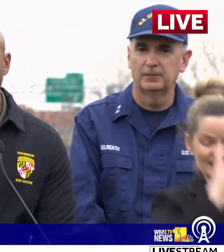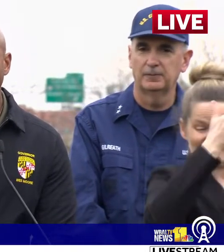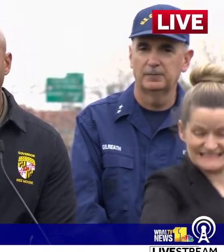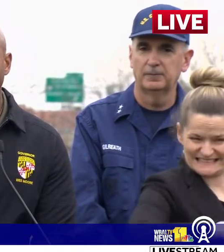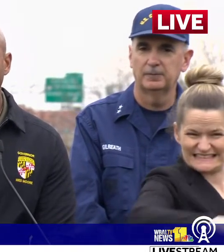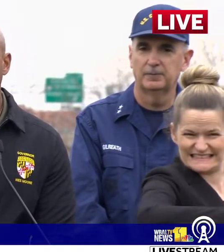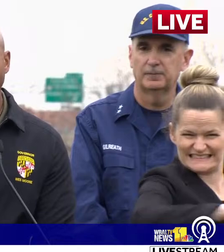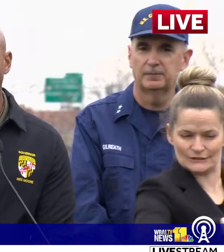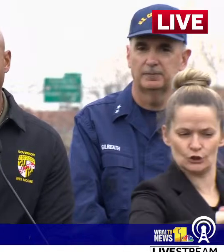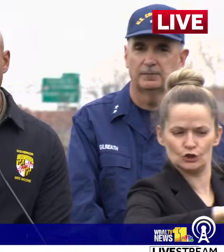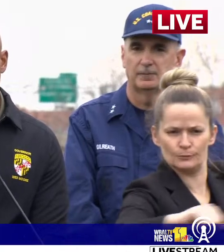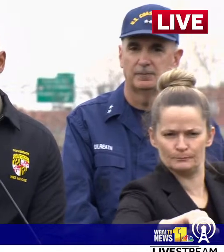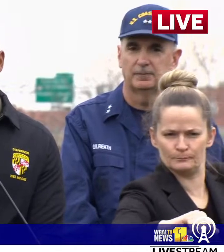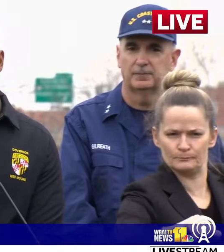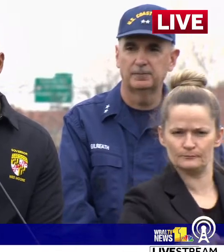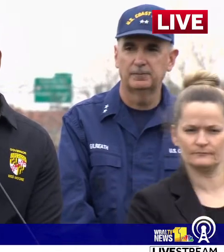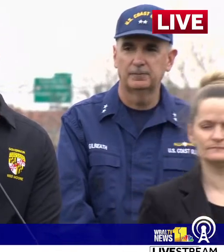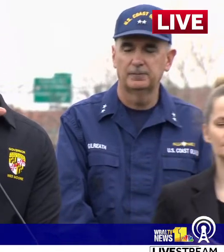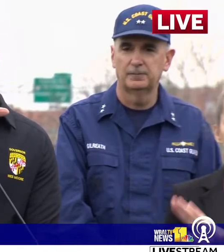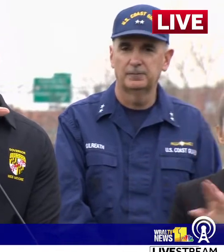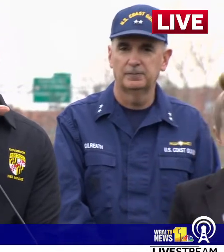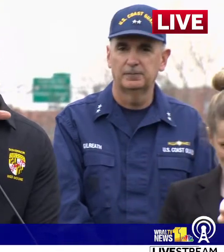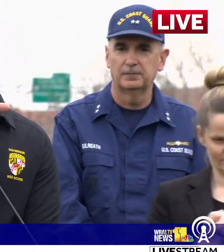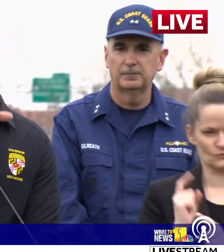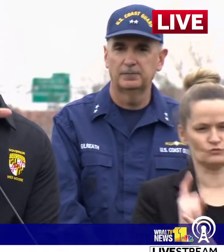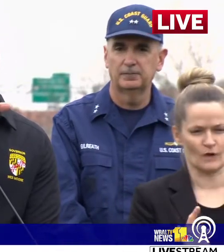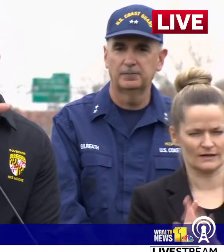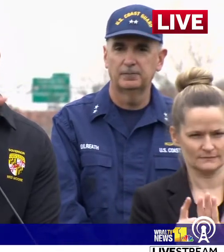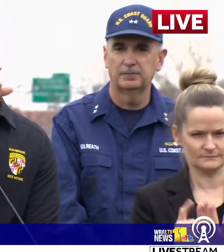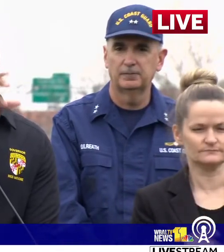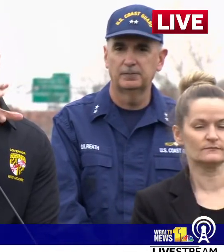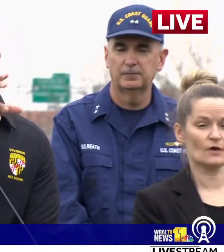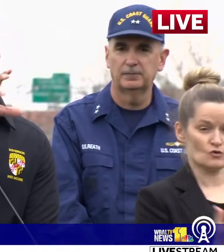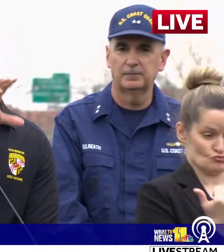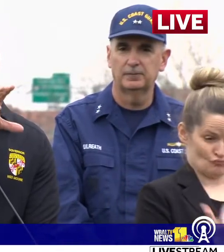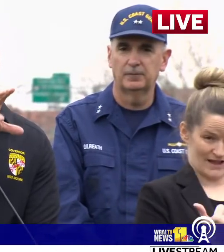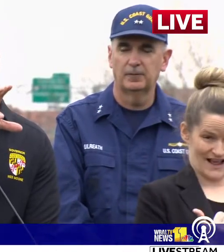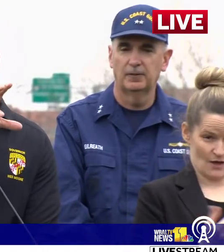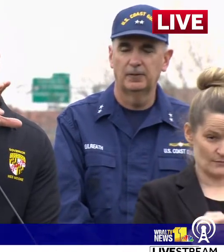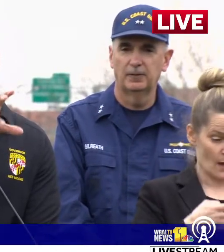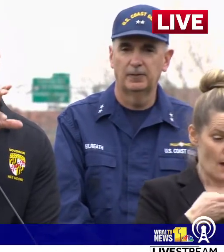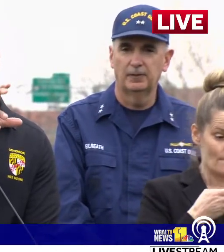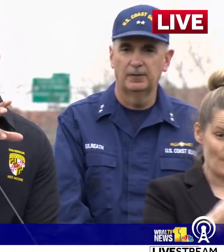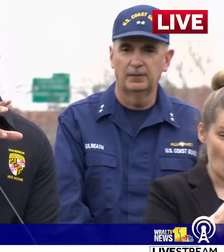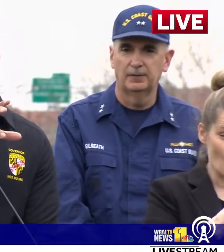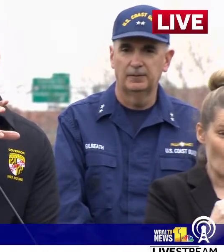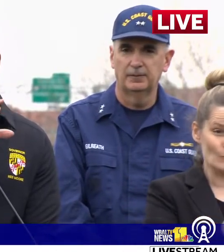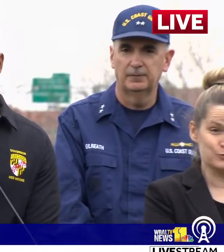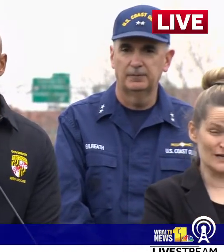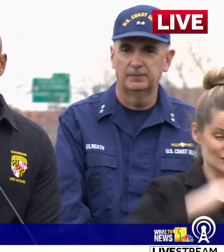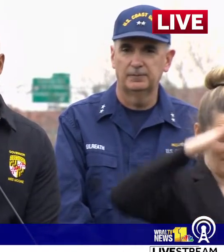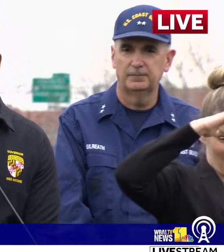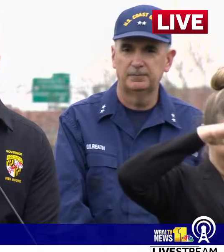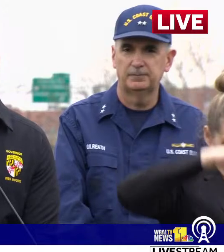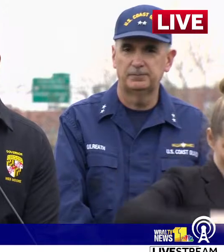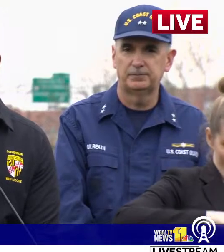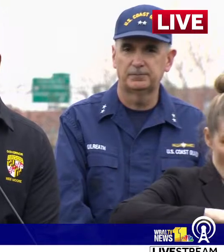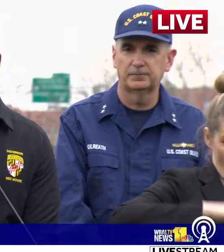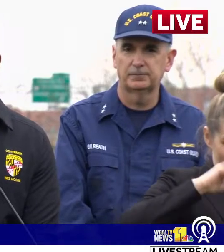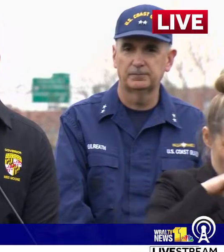That's correct. So what is going to happen today is not going to be the piece that's on the boat that is on the dolly